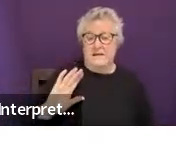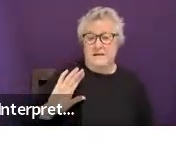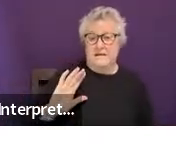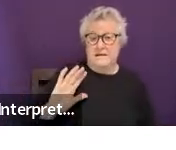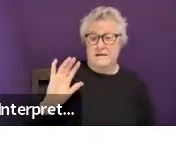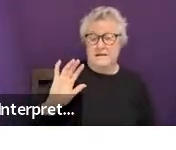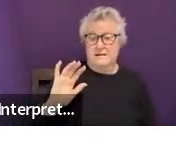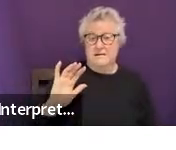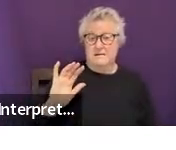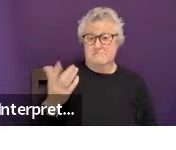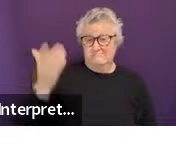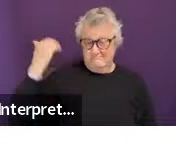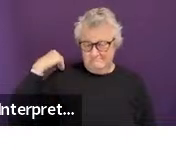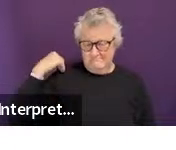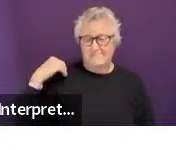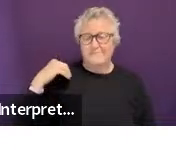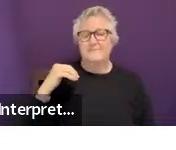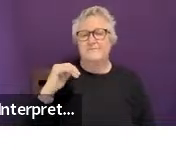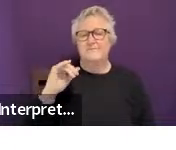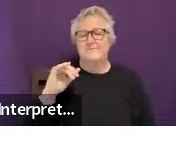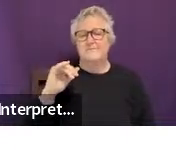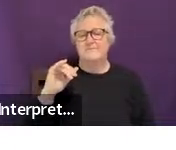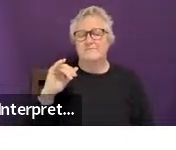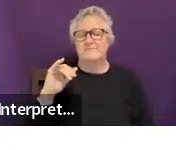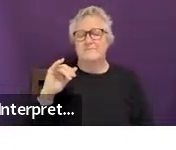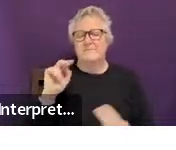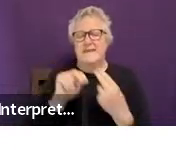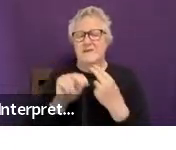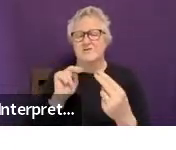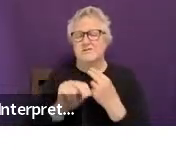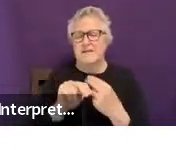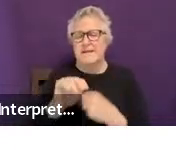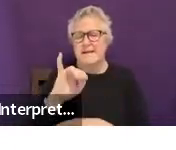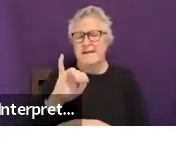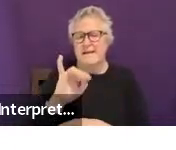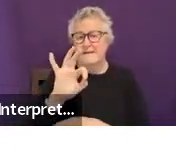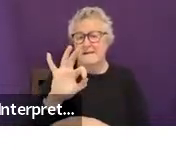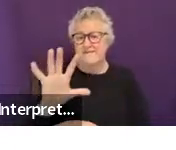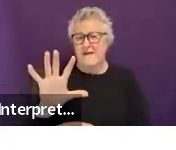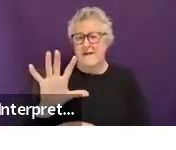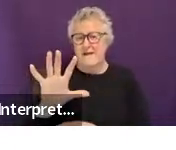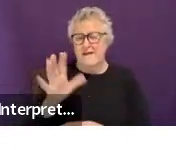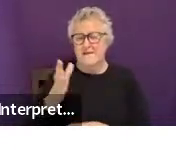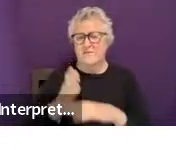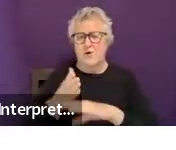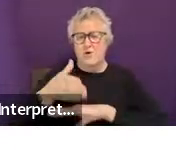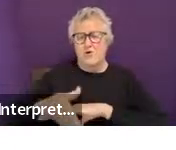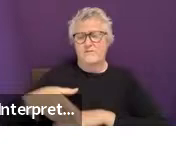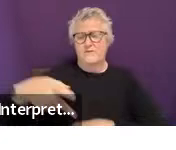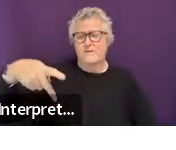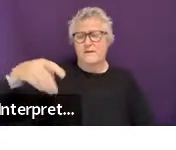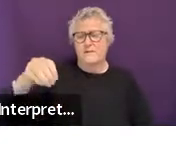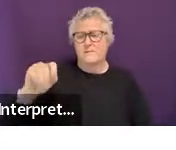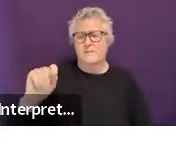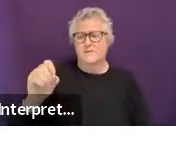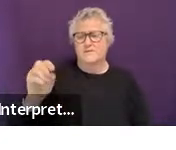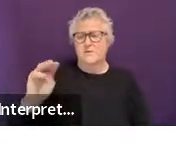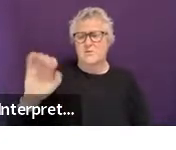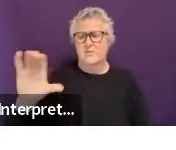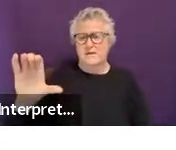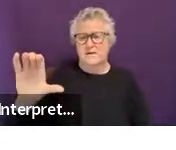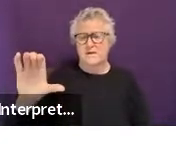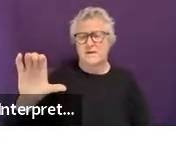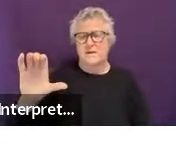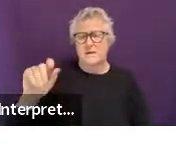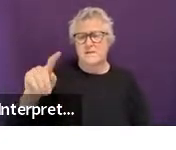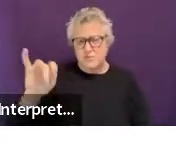cross the Potomac River. This same type of bridge could be built over Columbia for half the cost and